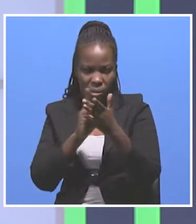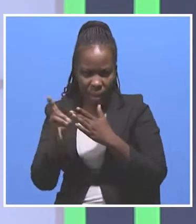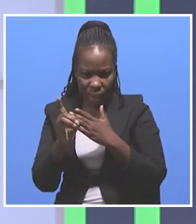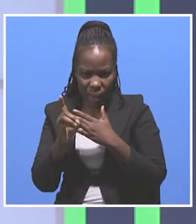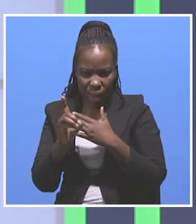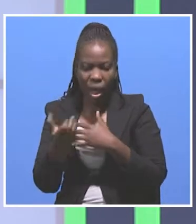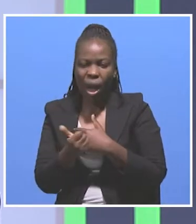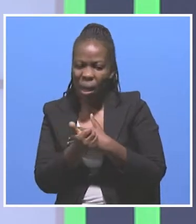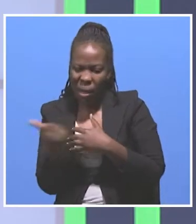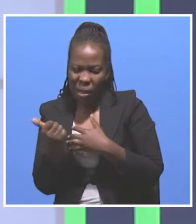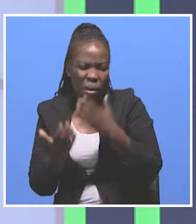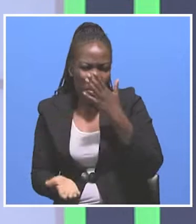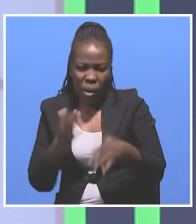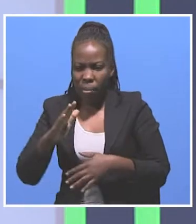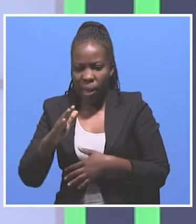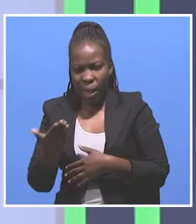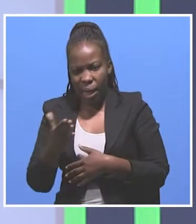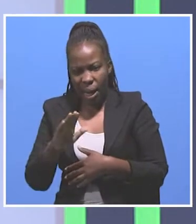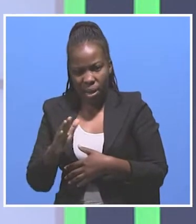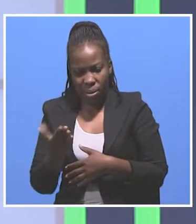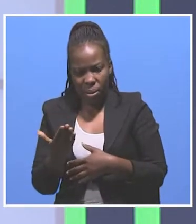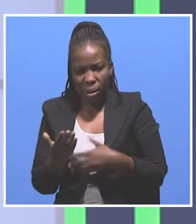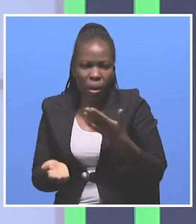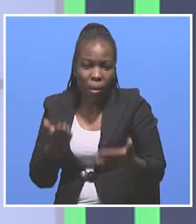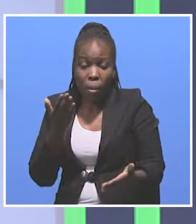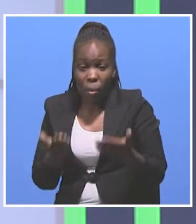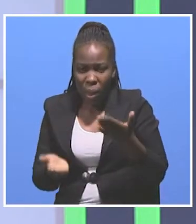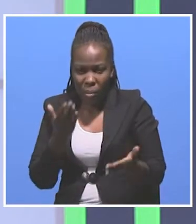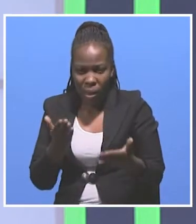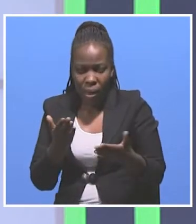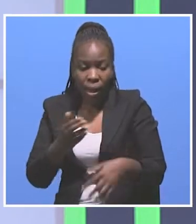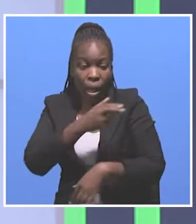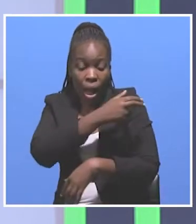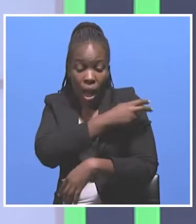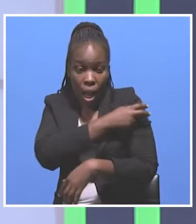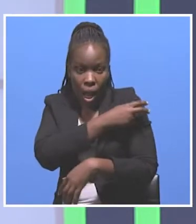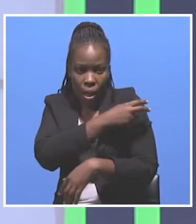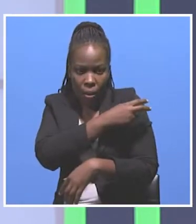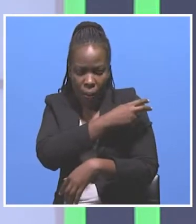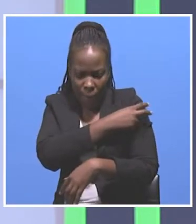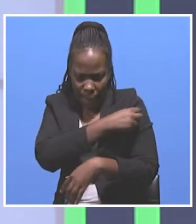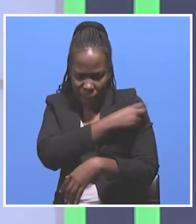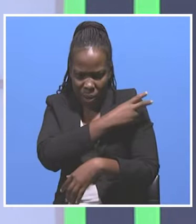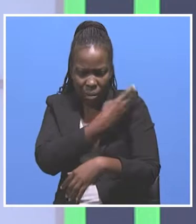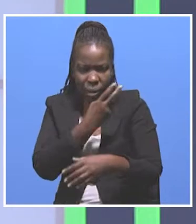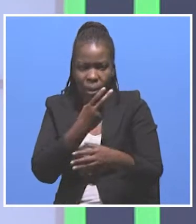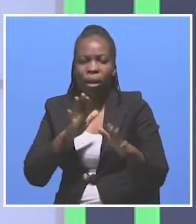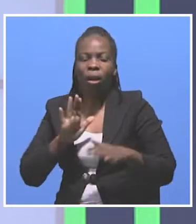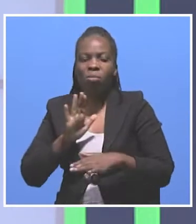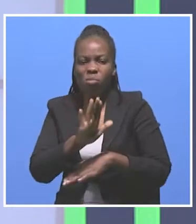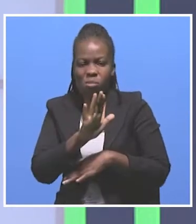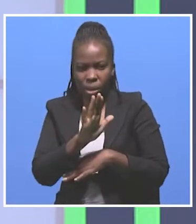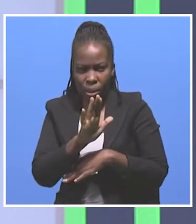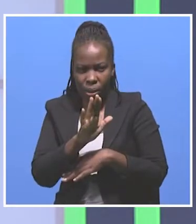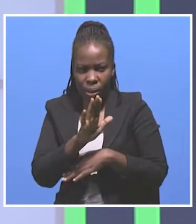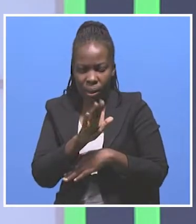loss, it can be induced by the healthcare workers. Okay? And sadly, we also have others for their